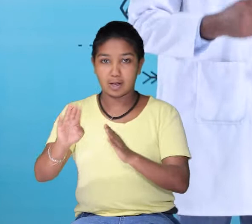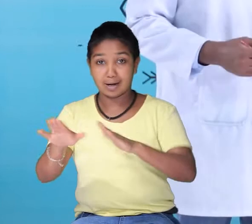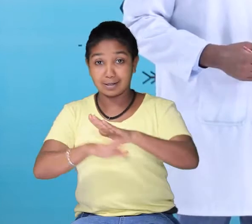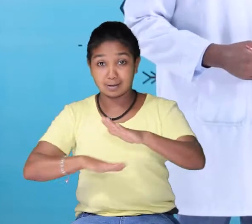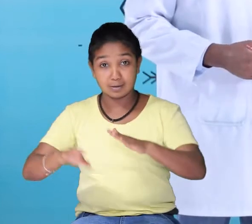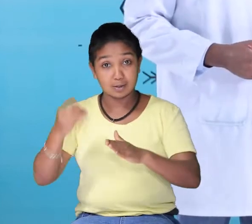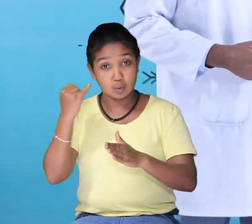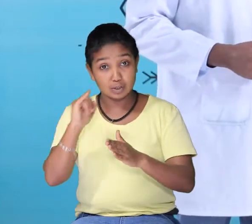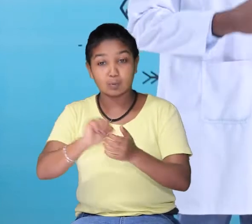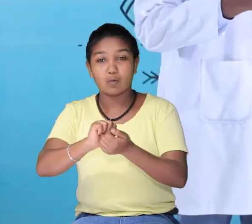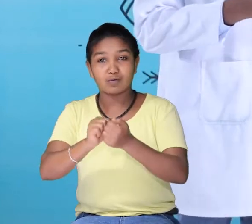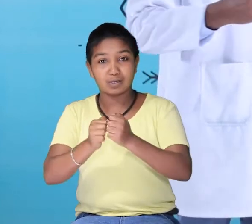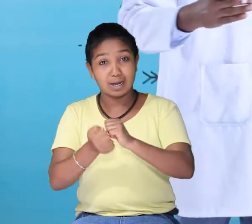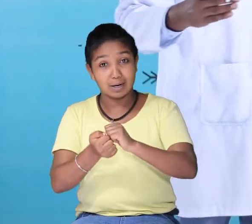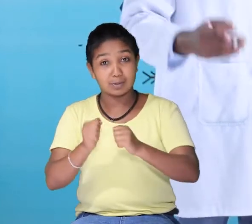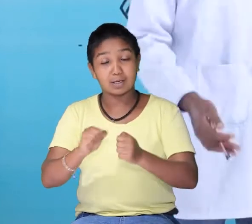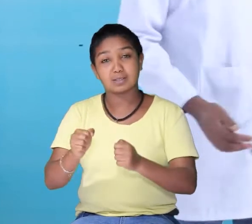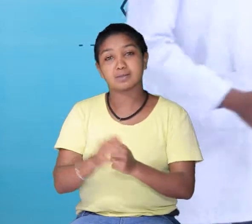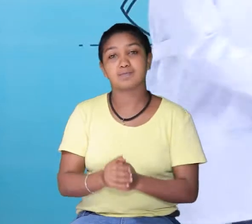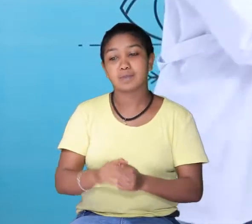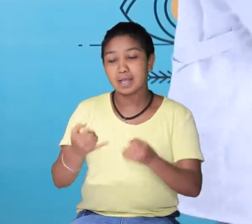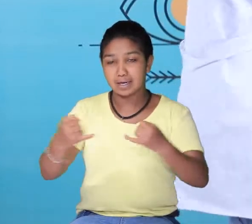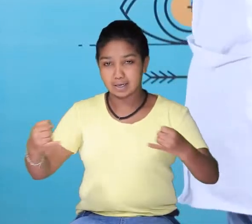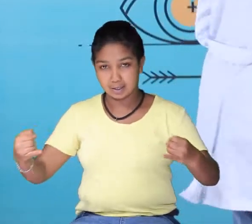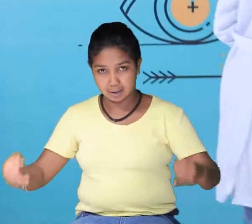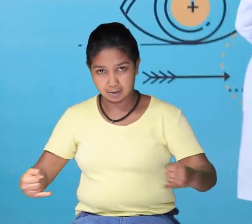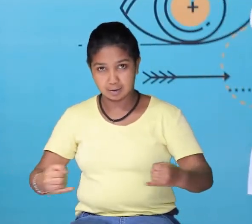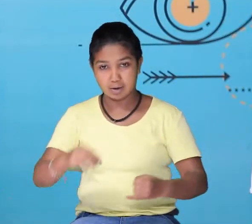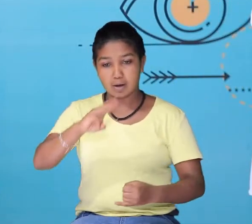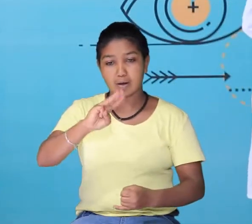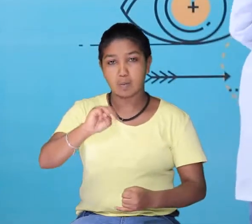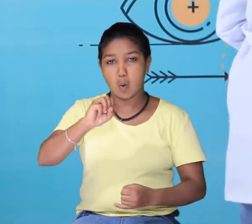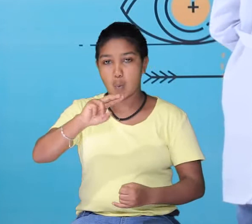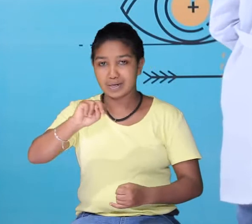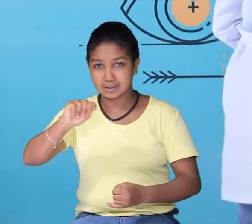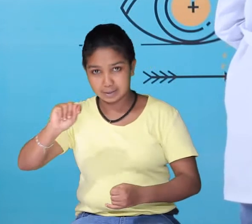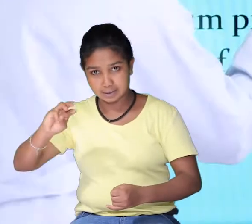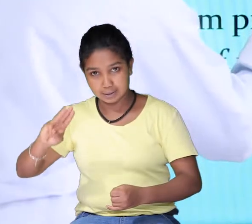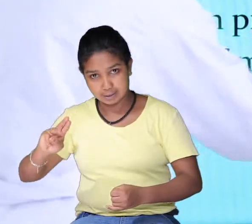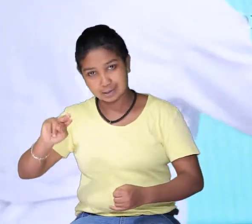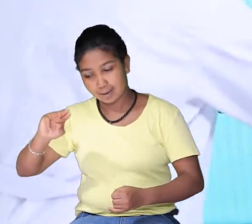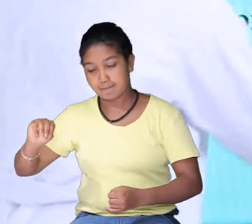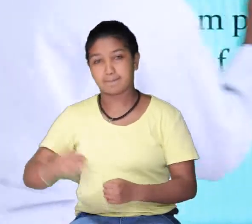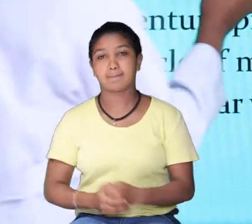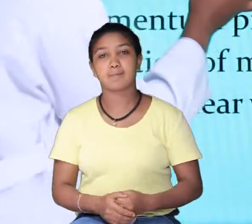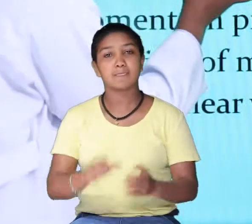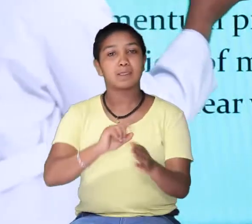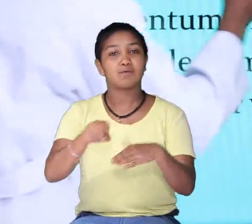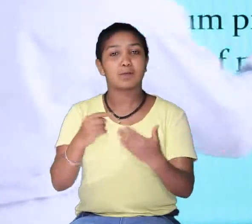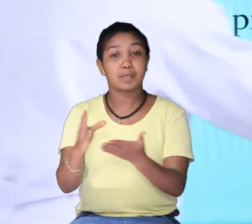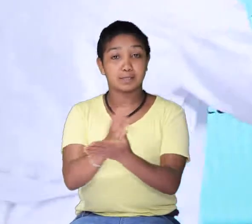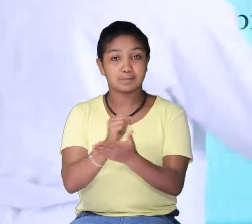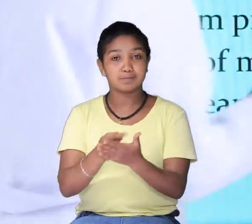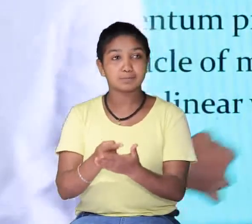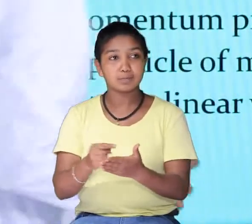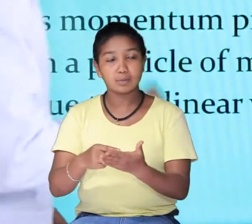the concept of dynamics. There is a linear momentum for translational bodies, for objects moving translationally. For example, if you take this box,